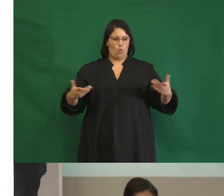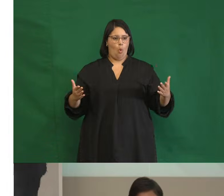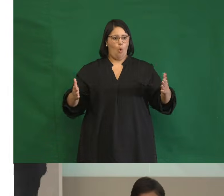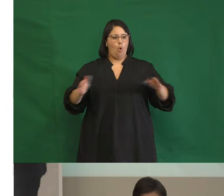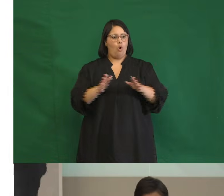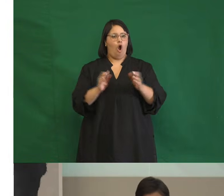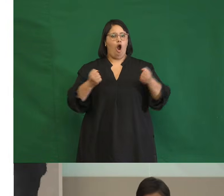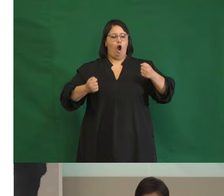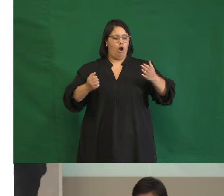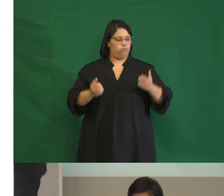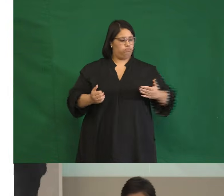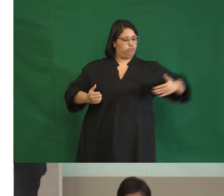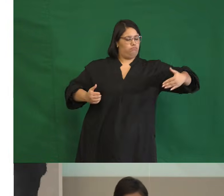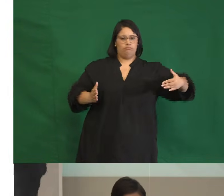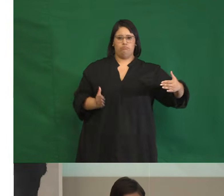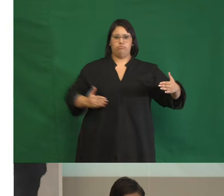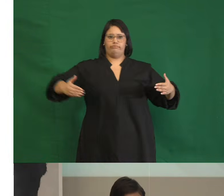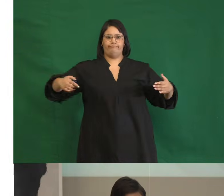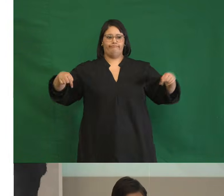for instance.